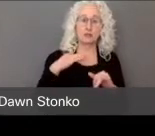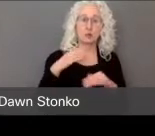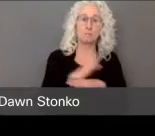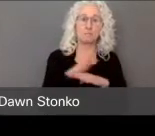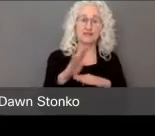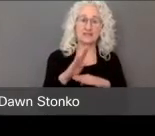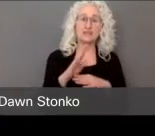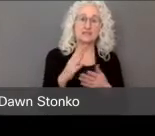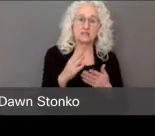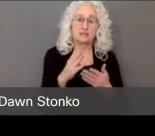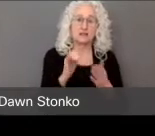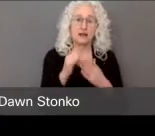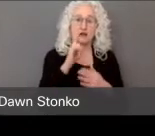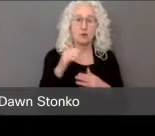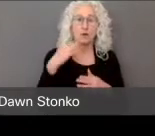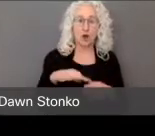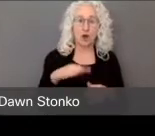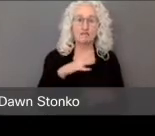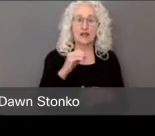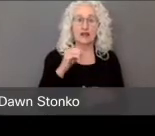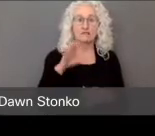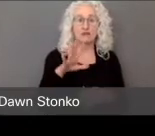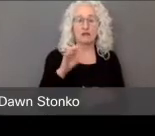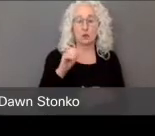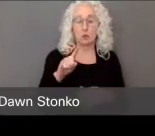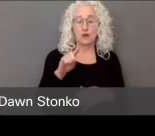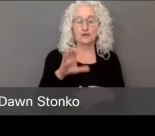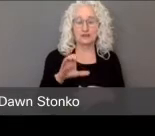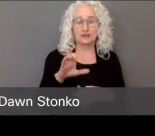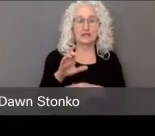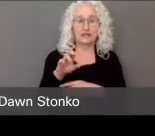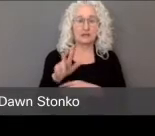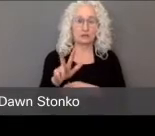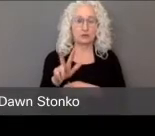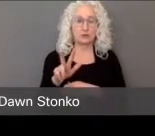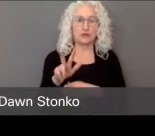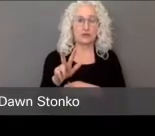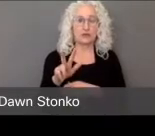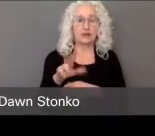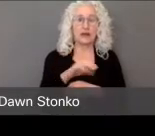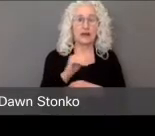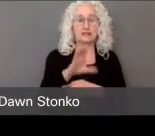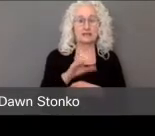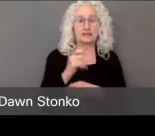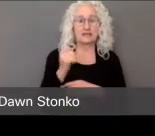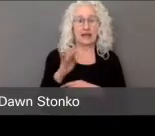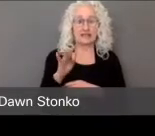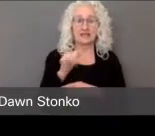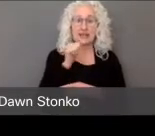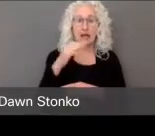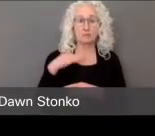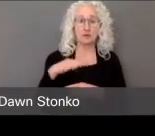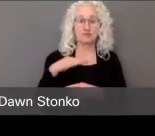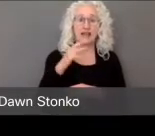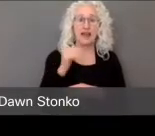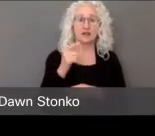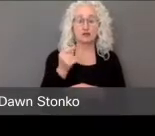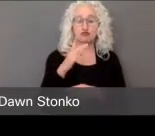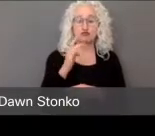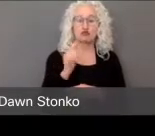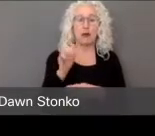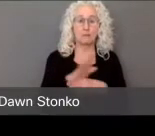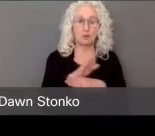for-profit businesses, as well as 501c3 and C19 nonprofits and travel businesses. Next slide.